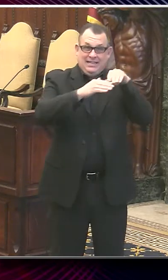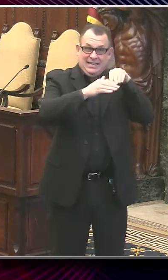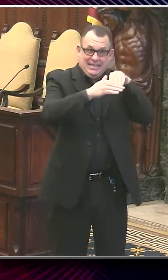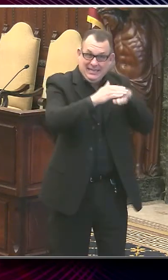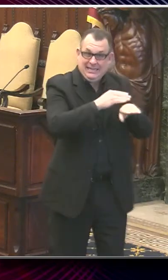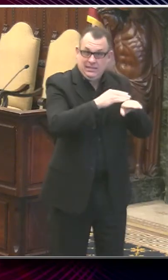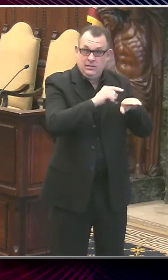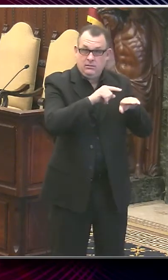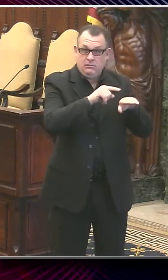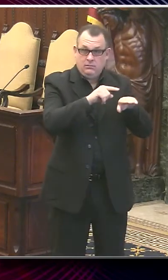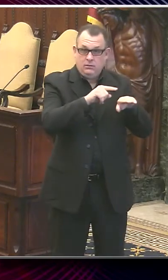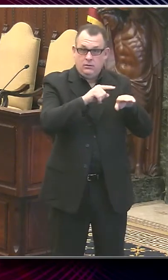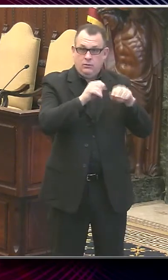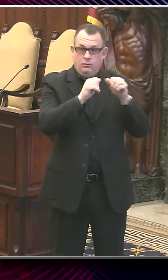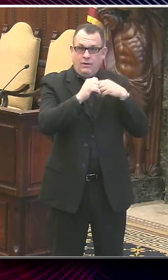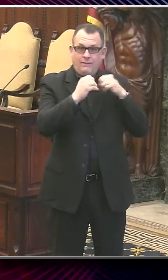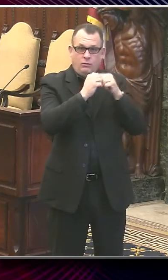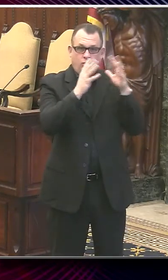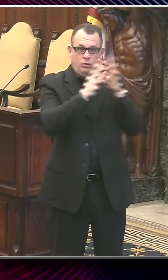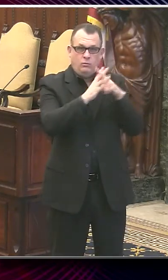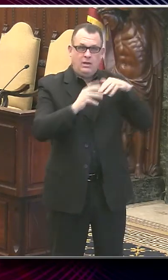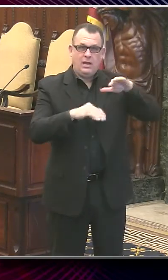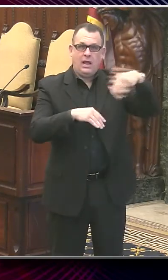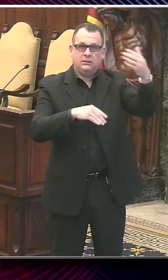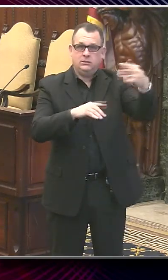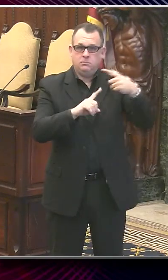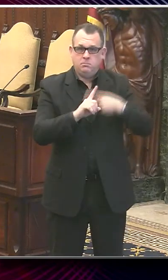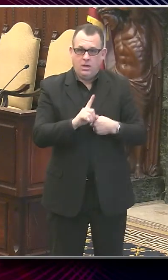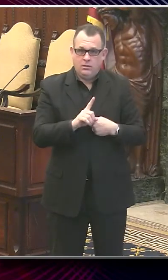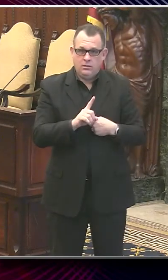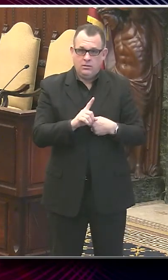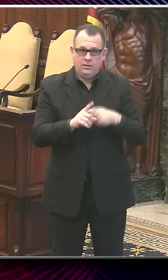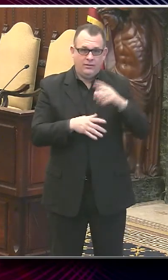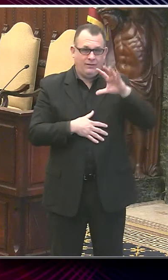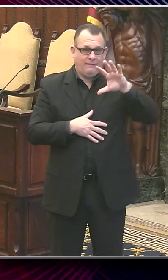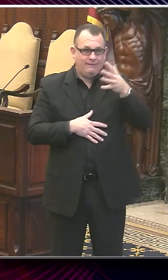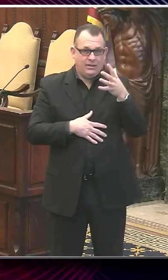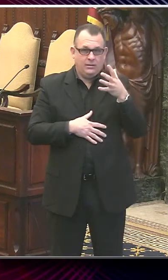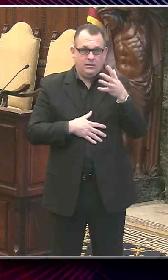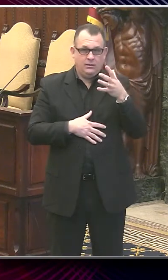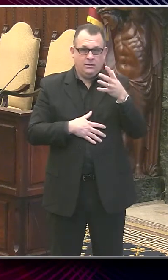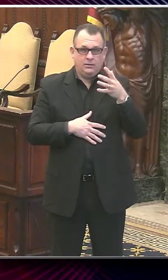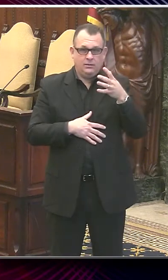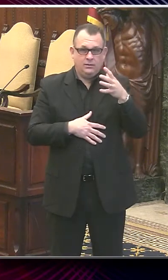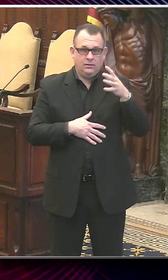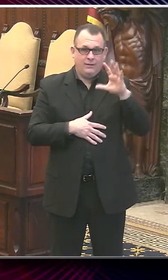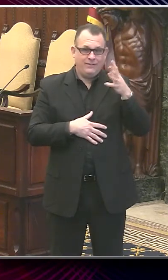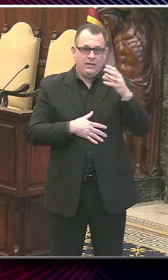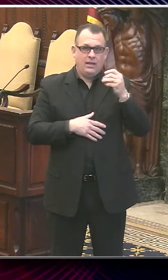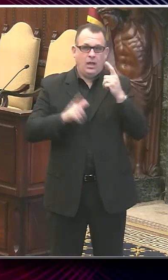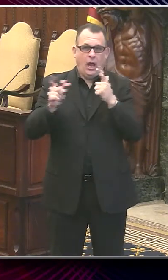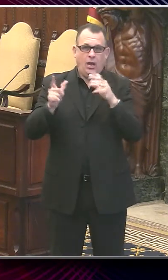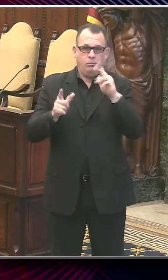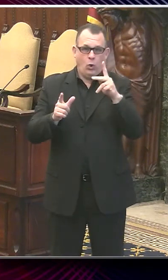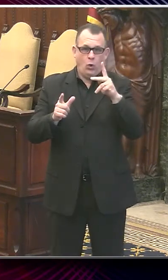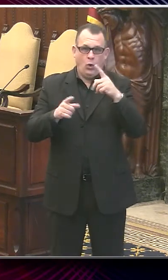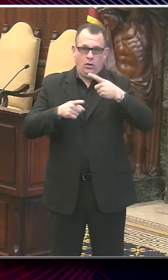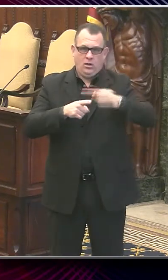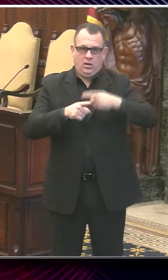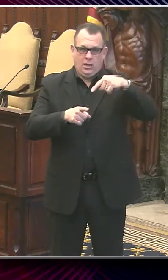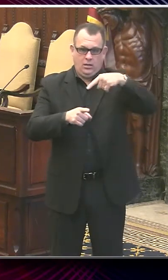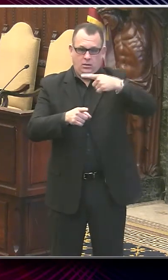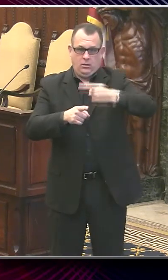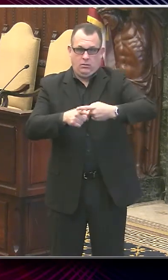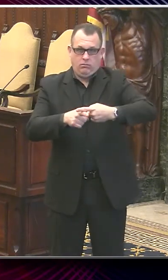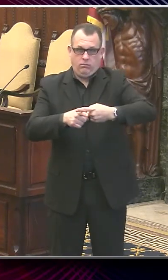when it opens next month, will be at 5th Street and Hunting Park Avenue. Again,